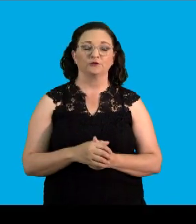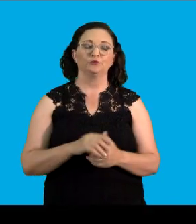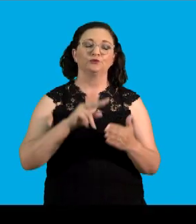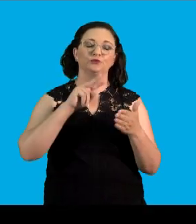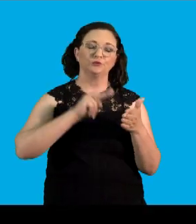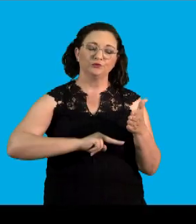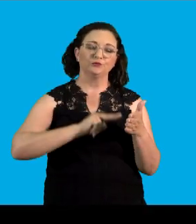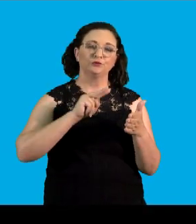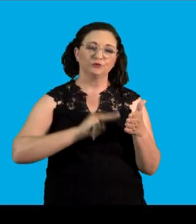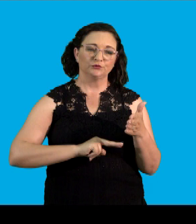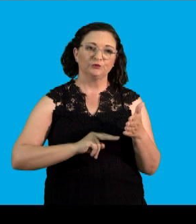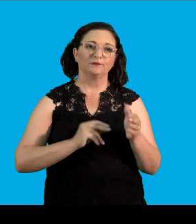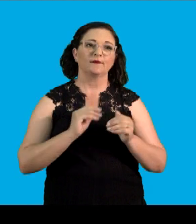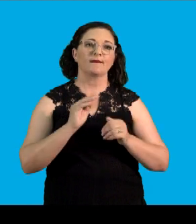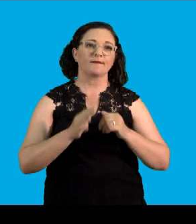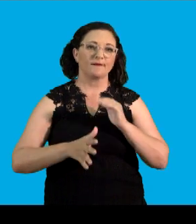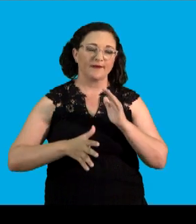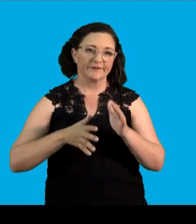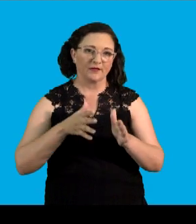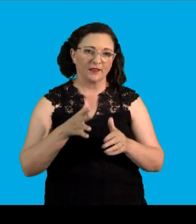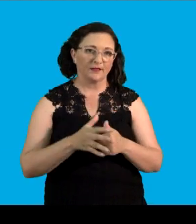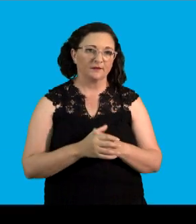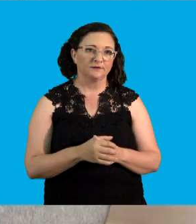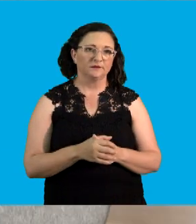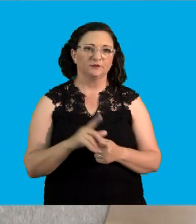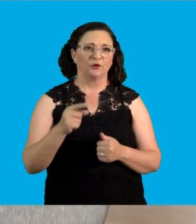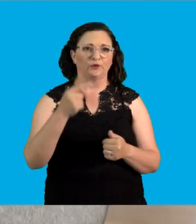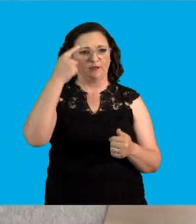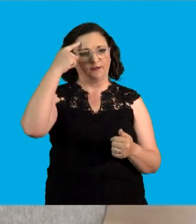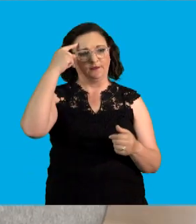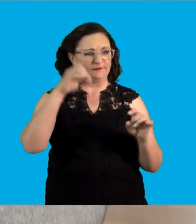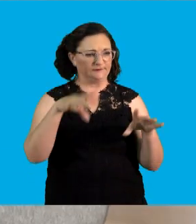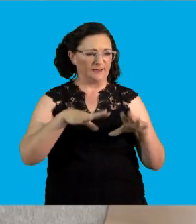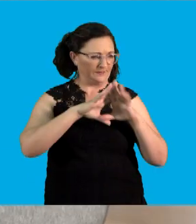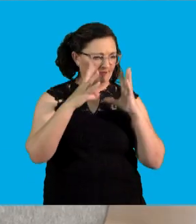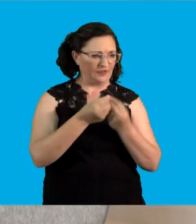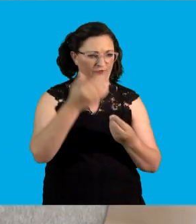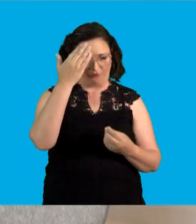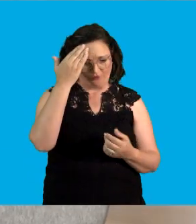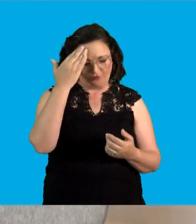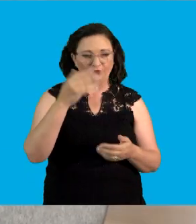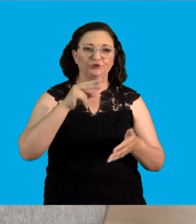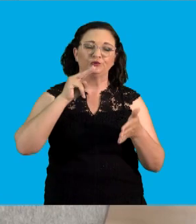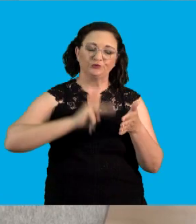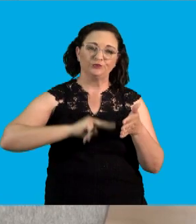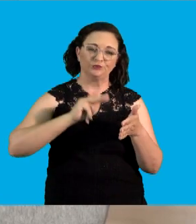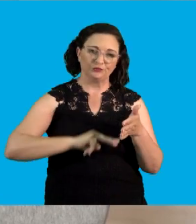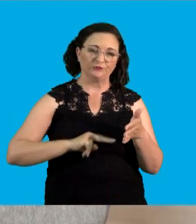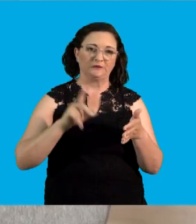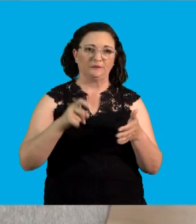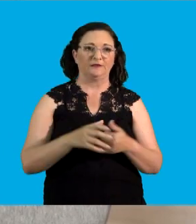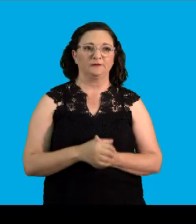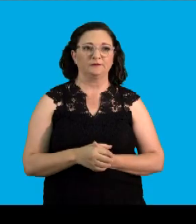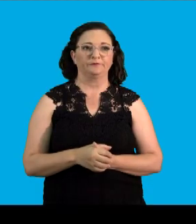the instructions carefully. It is very important. Don't go in your exam thinking you know everything. Read the